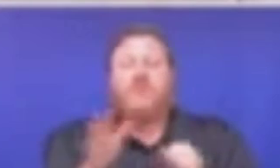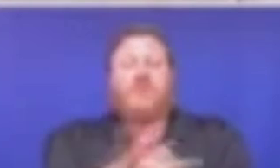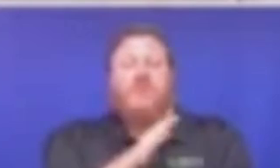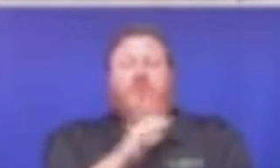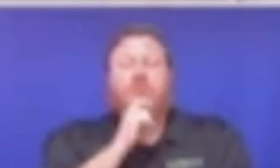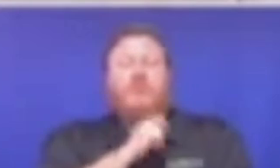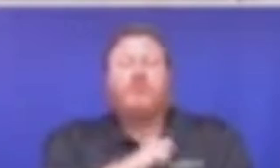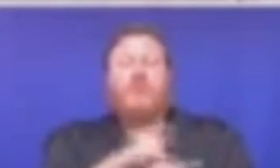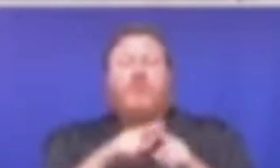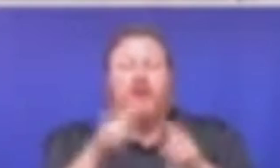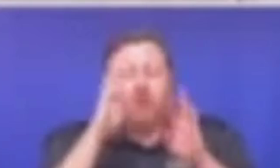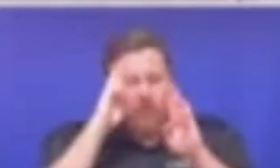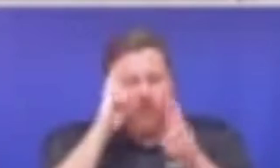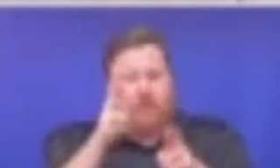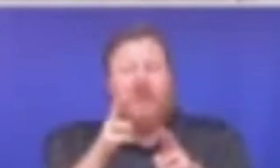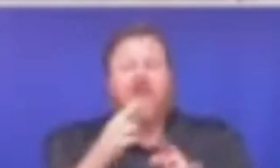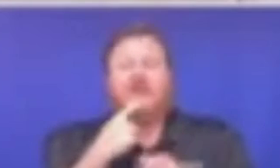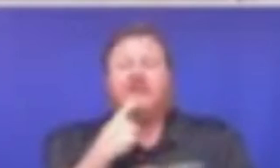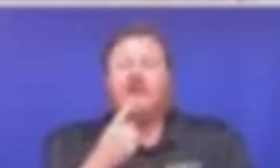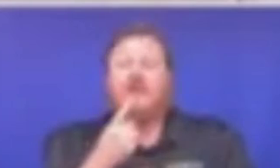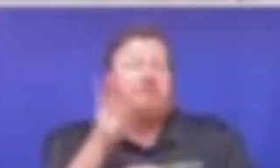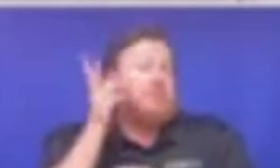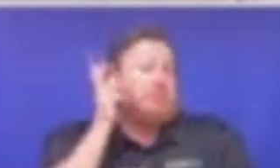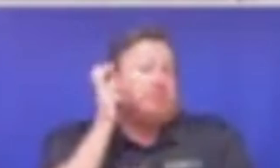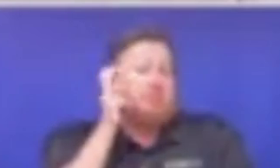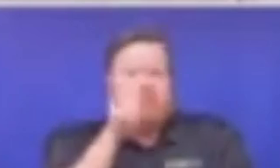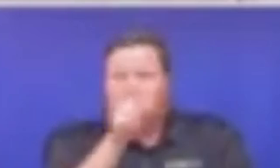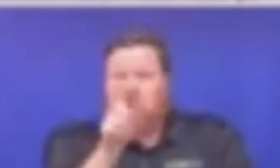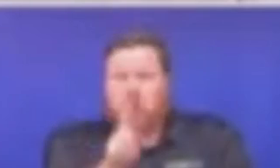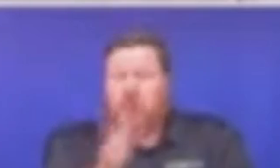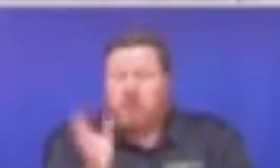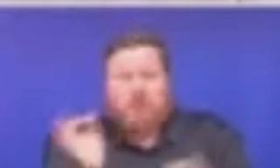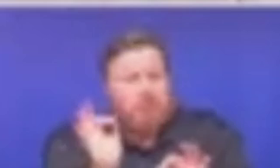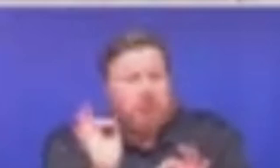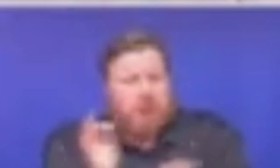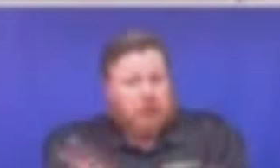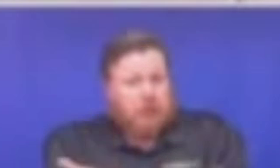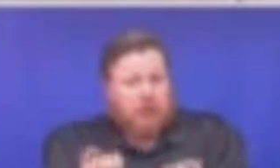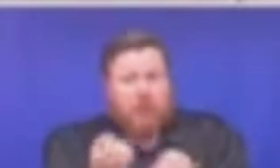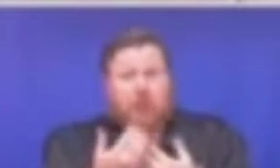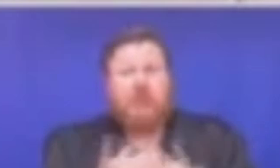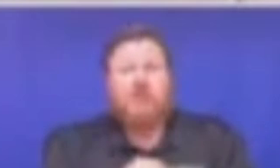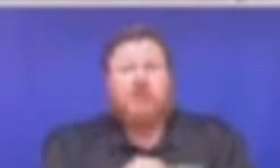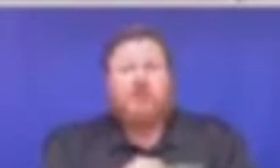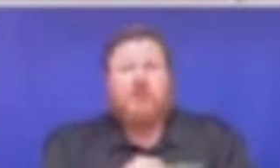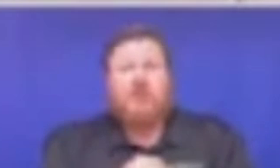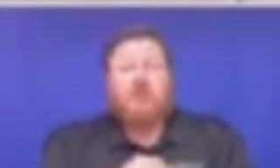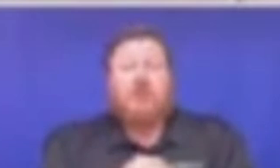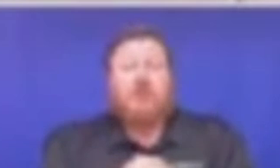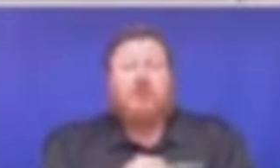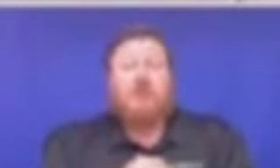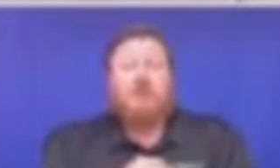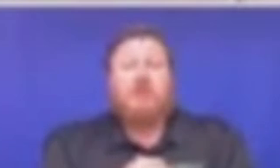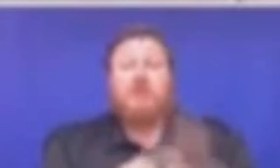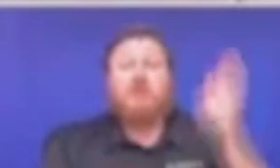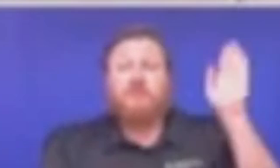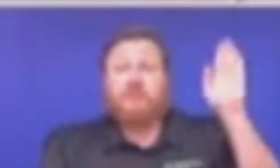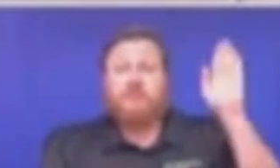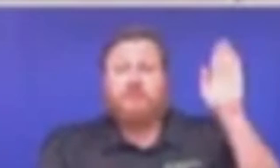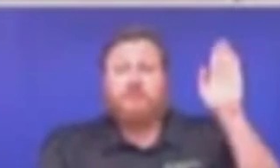say, I did not hear any question being put forward. I just heard... Speaker,